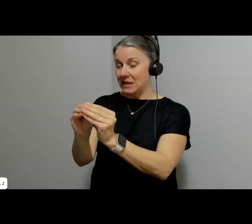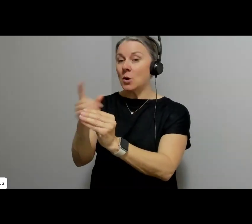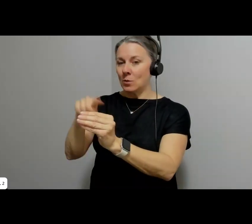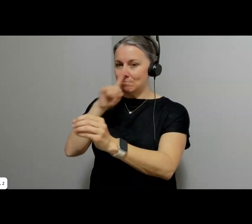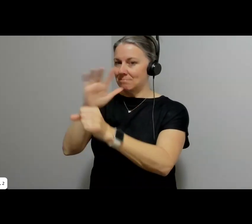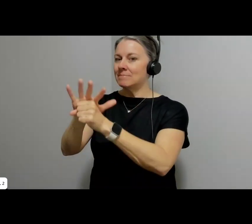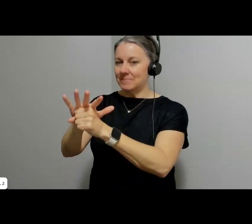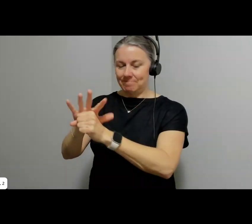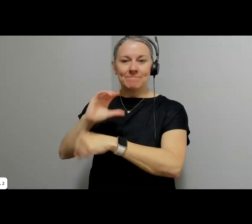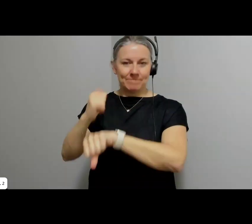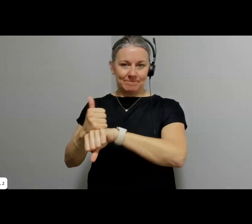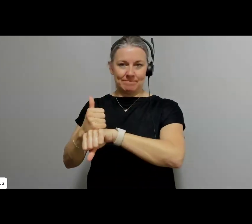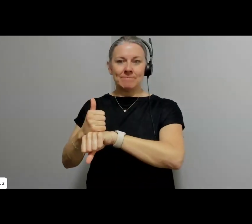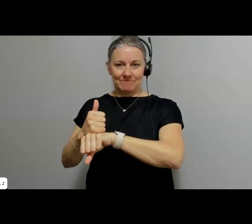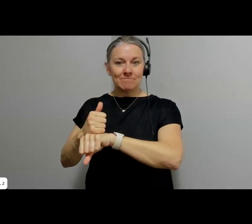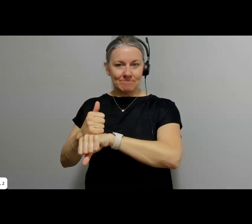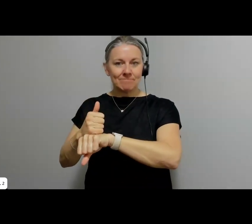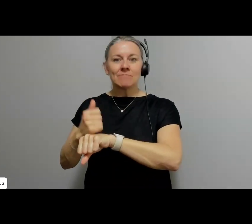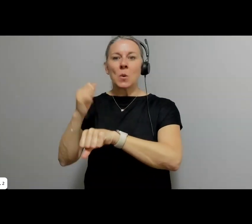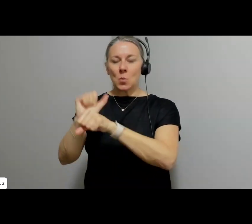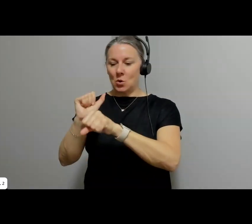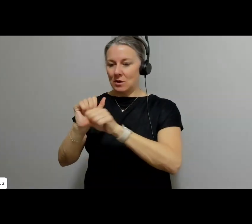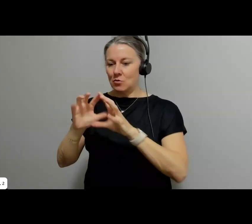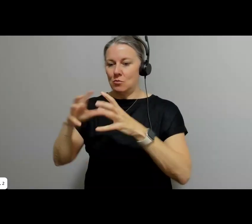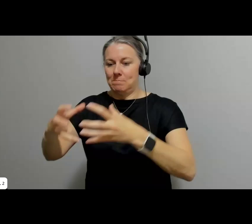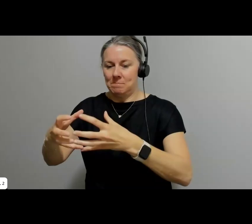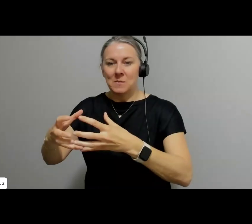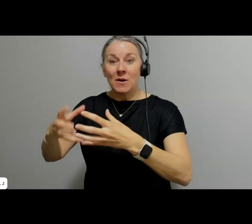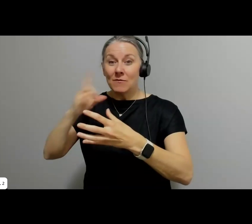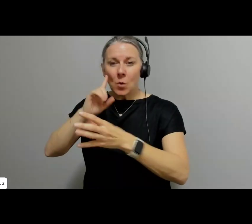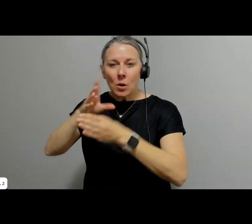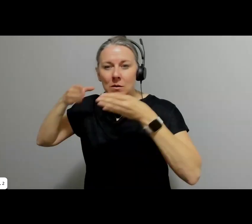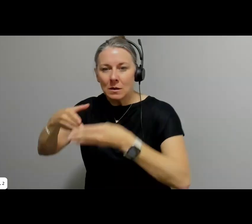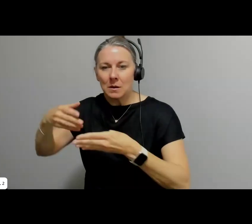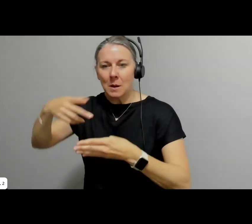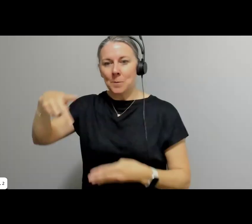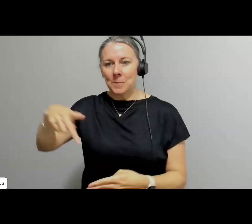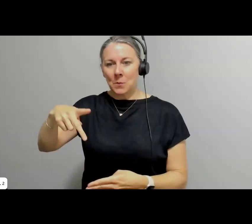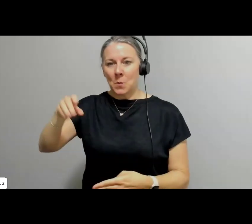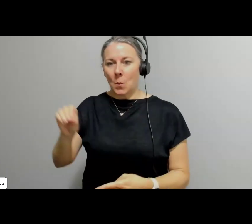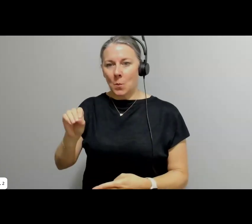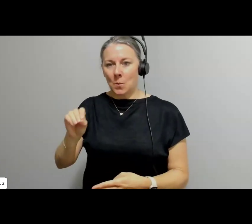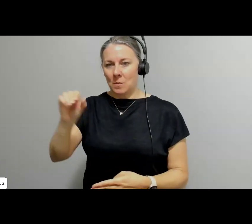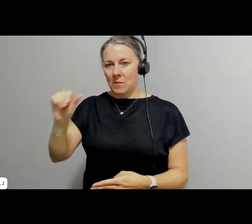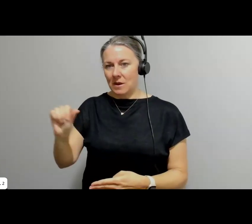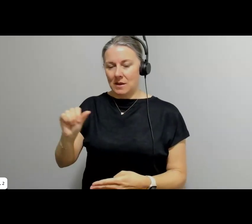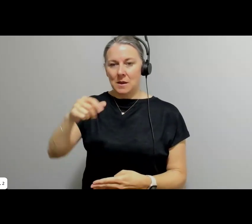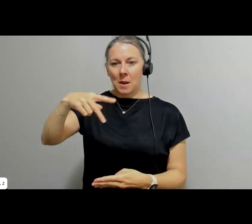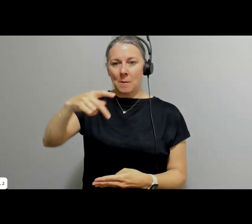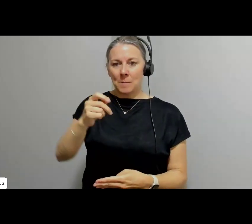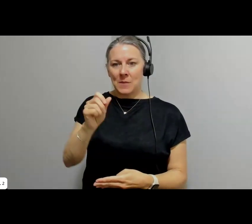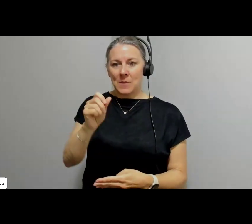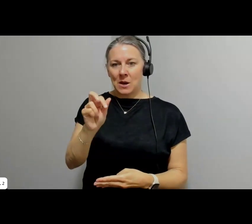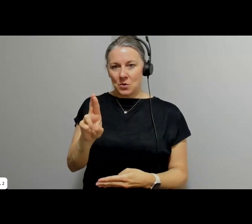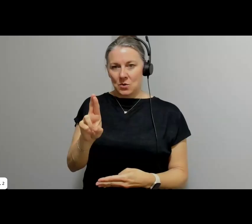dedicated working group focused on powers of attorney. This collaborative initiative aims to strengthen